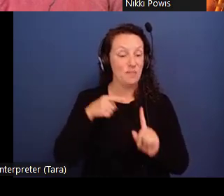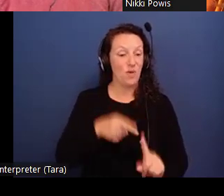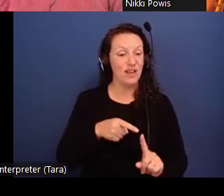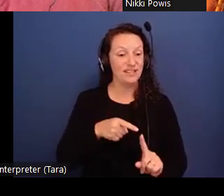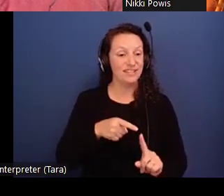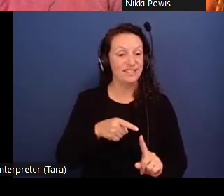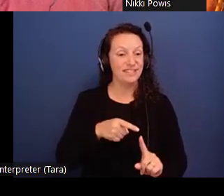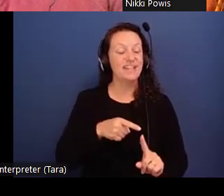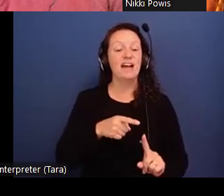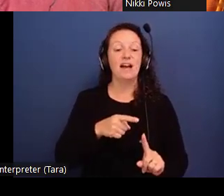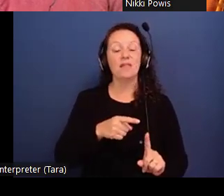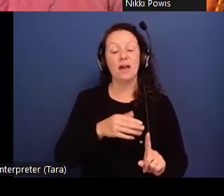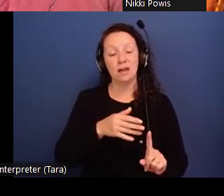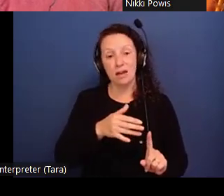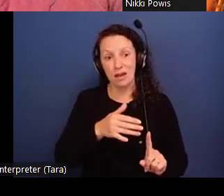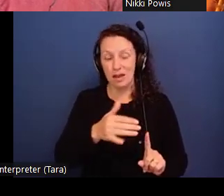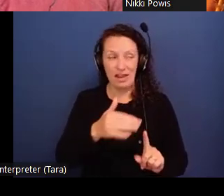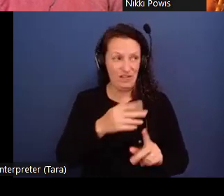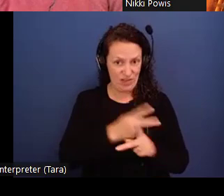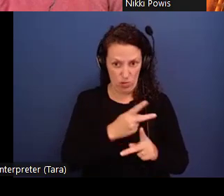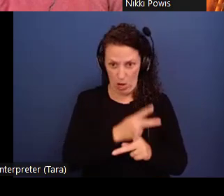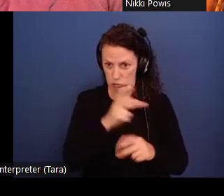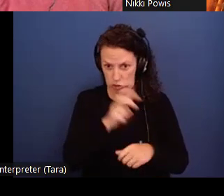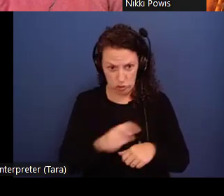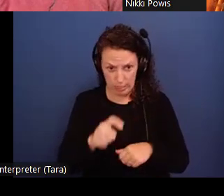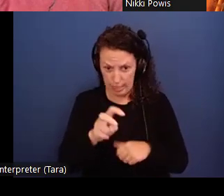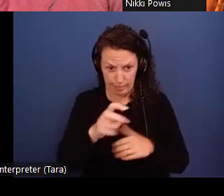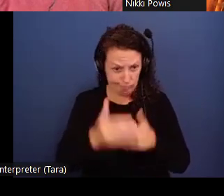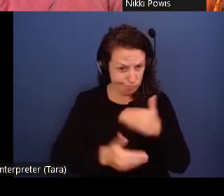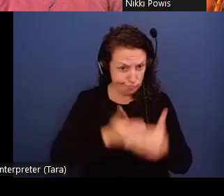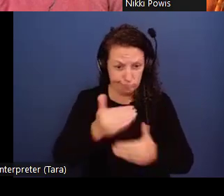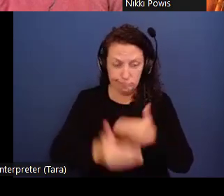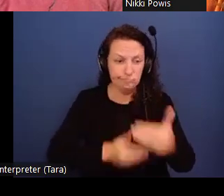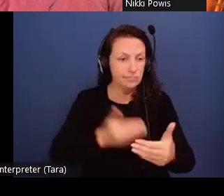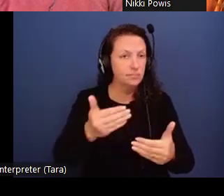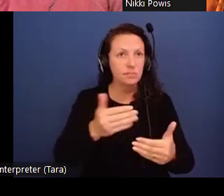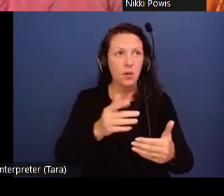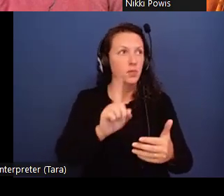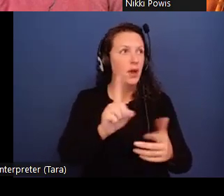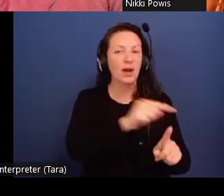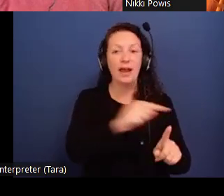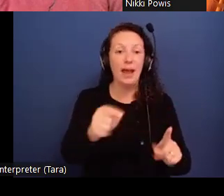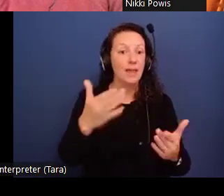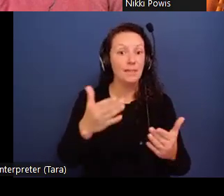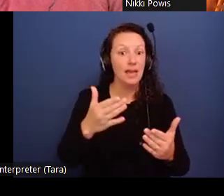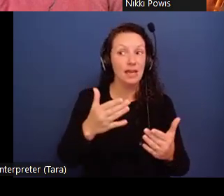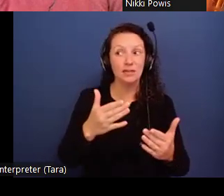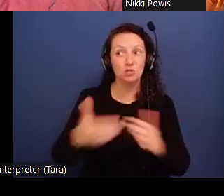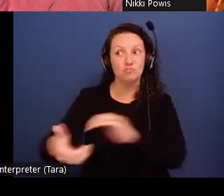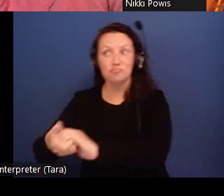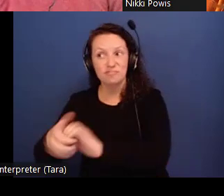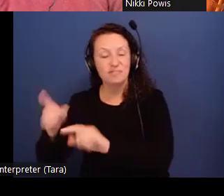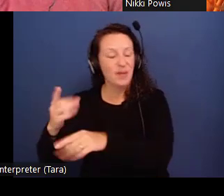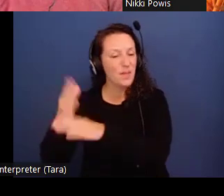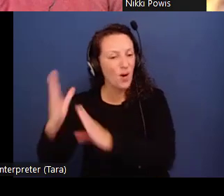can sort of figure out where that journey needs to take you. And it might be to go to San Diego. It might be to go to